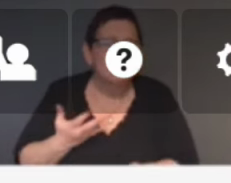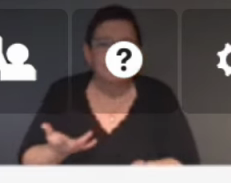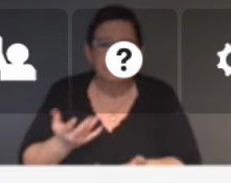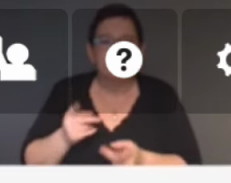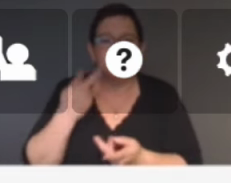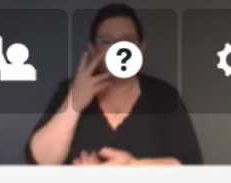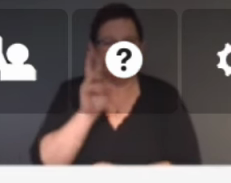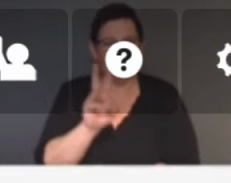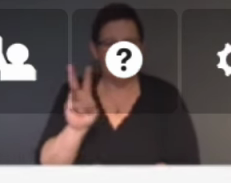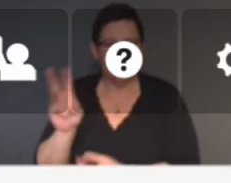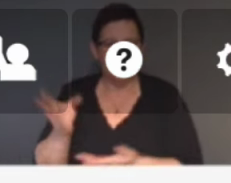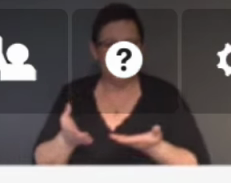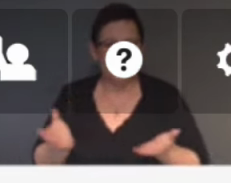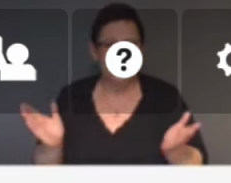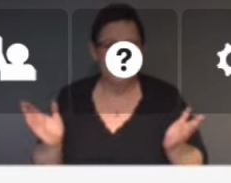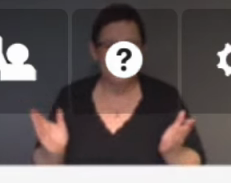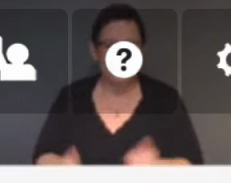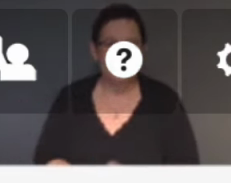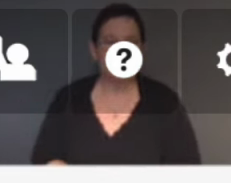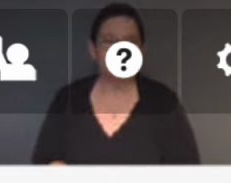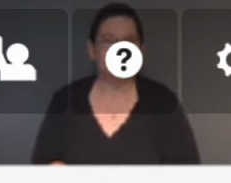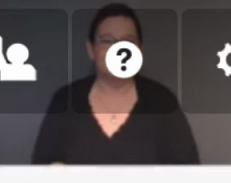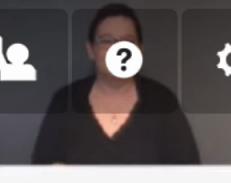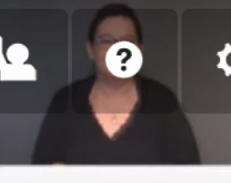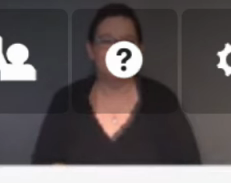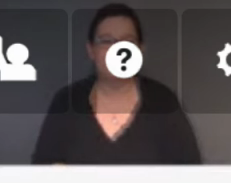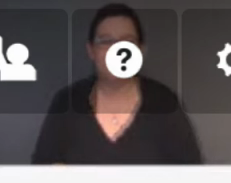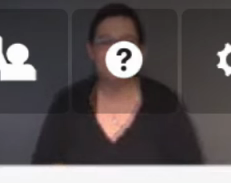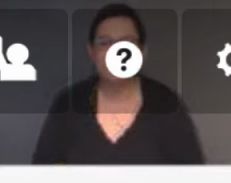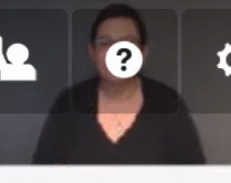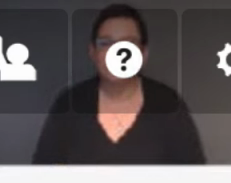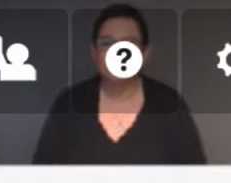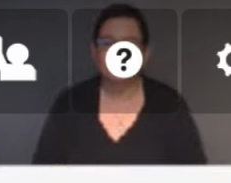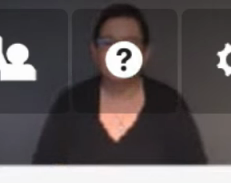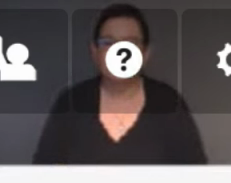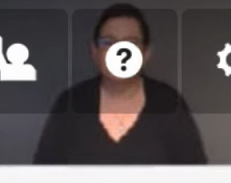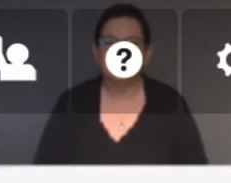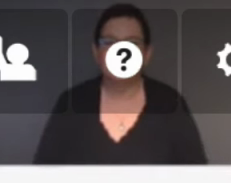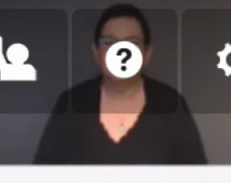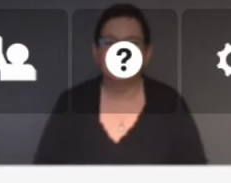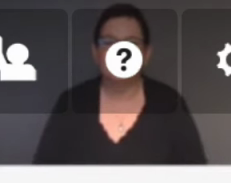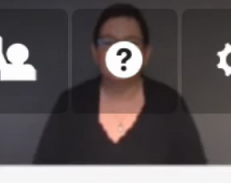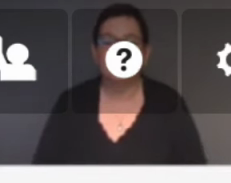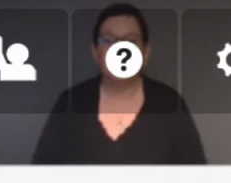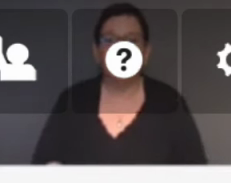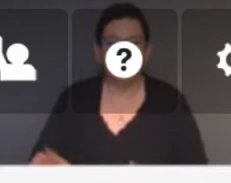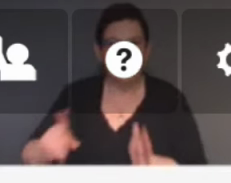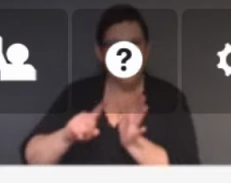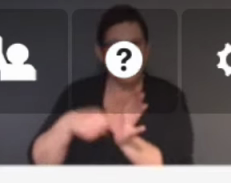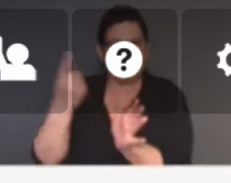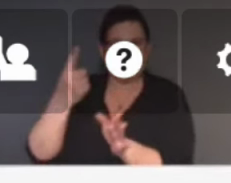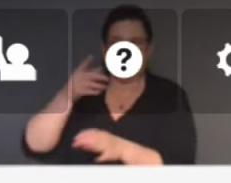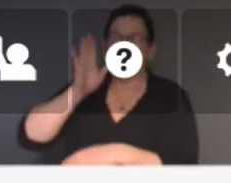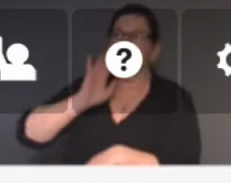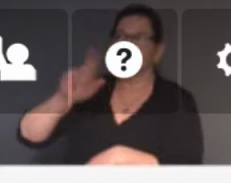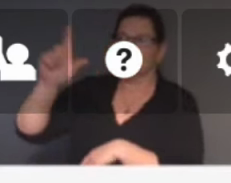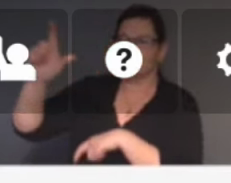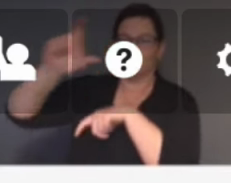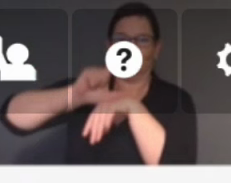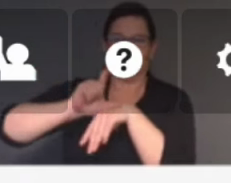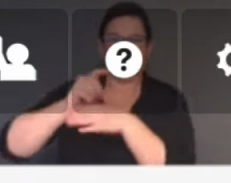One-time top-up to the Canada Housing Benefit is a one-time payment of $500 to assist low-income renters